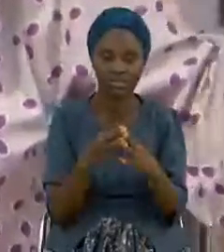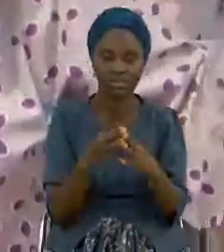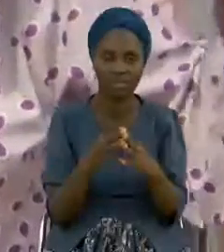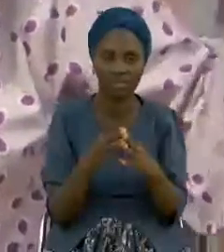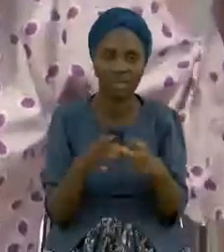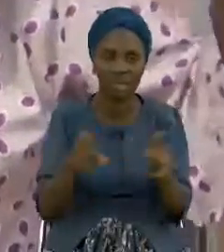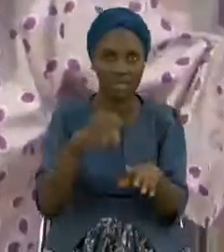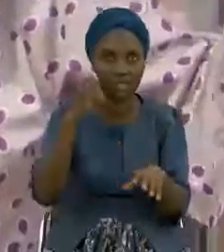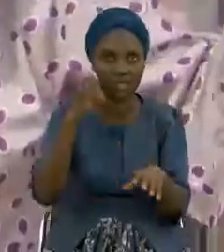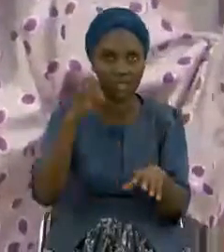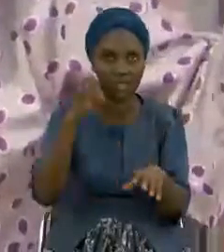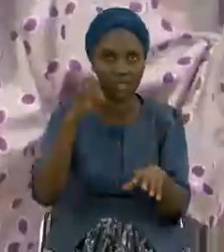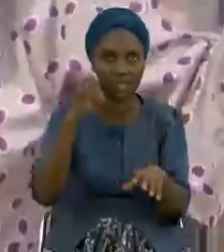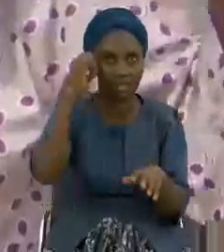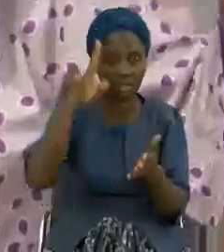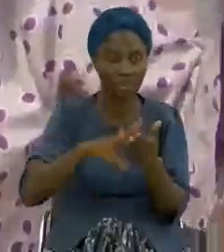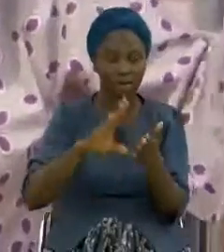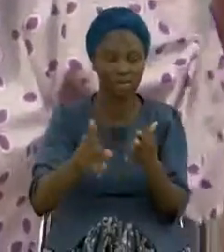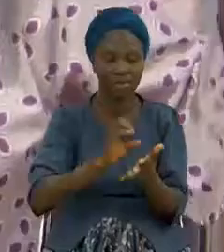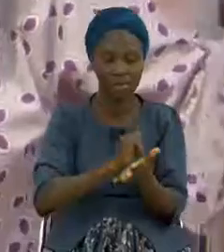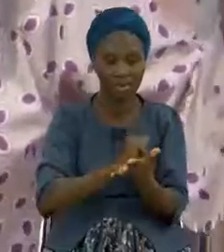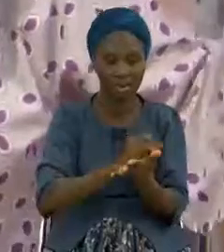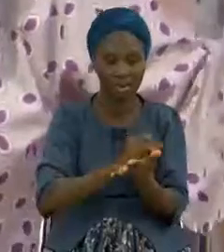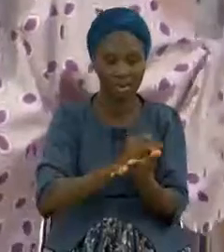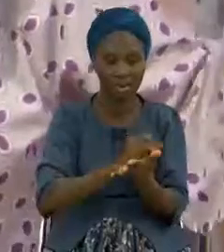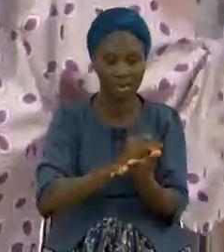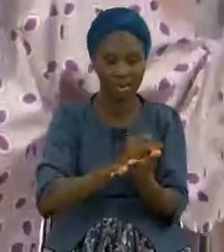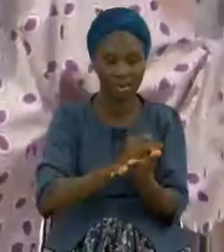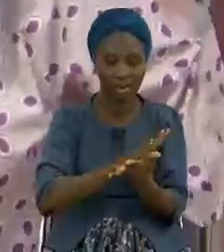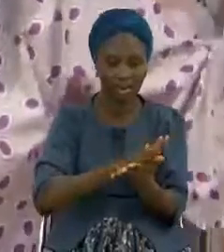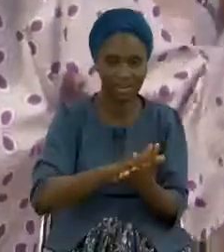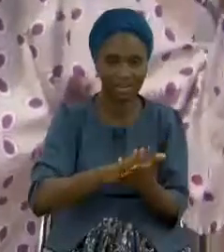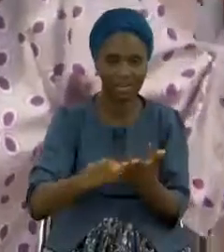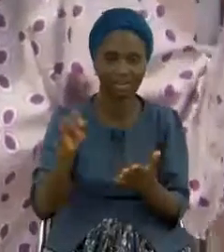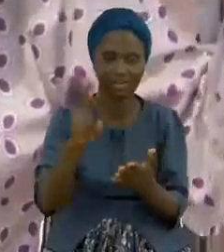cleanses you, turns your life around,